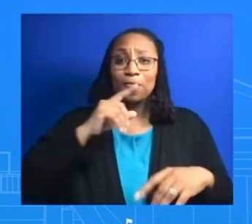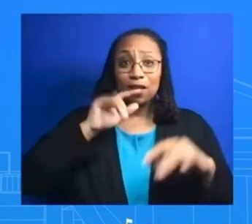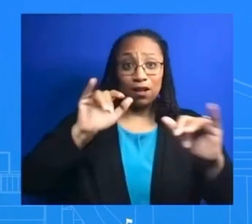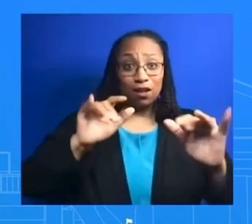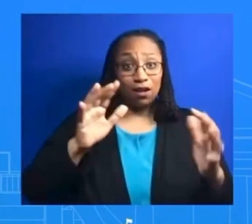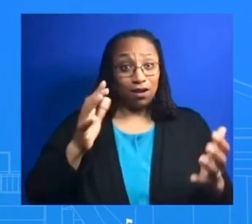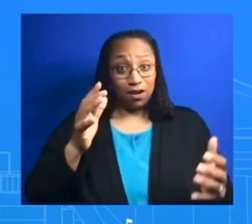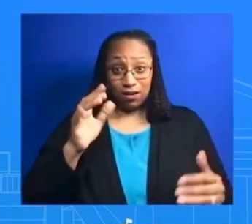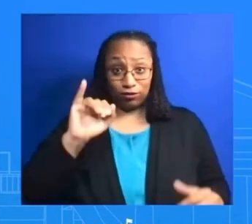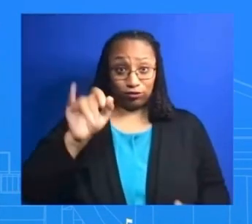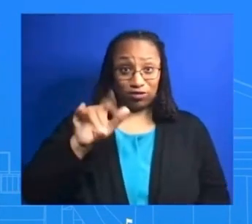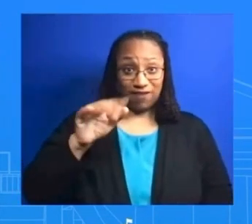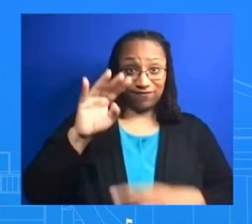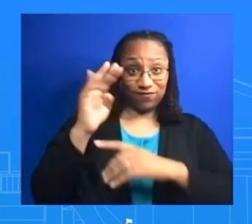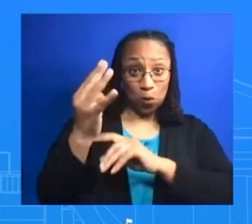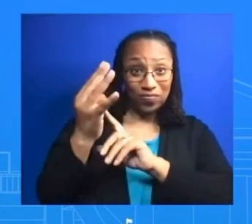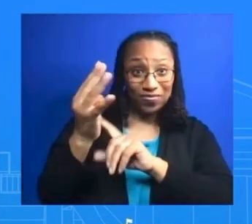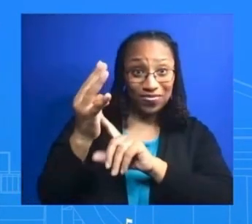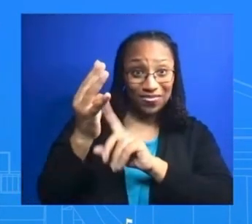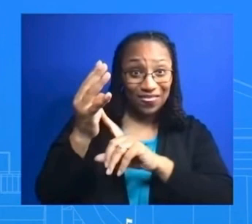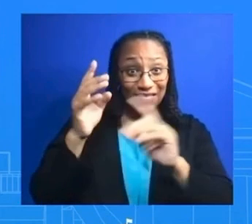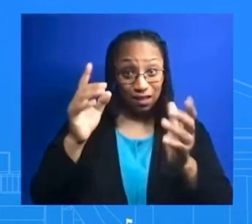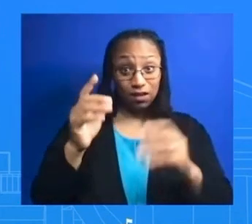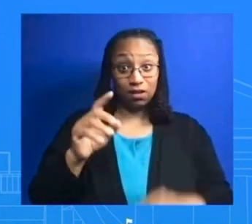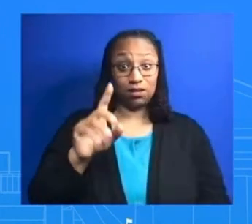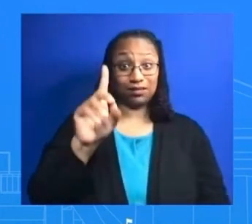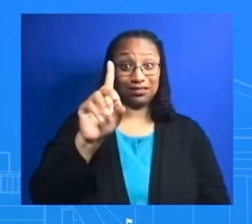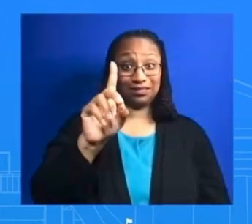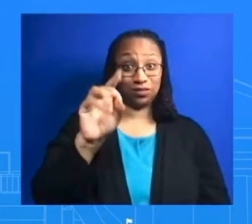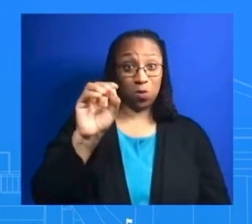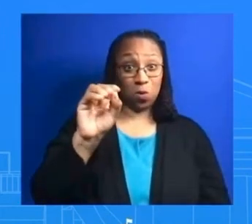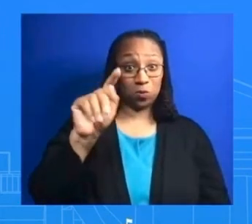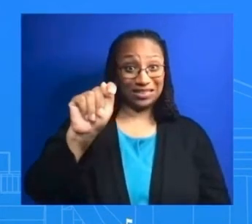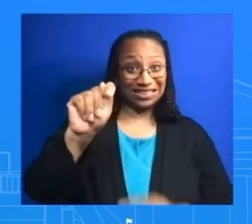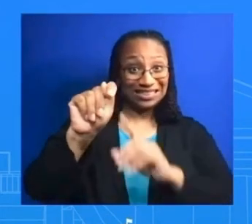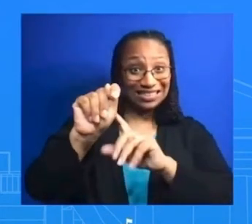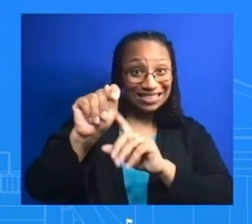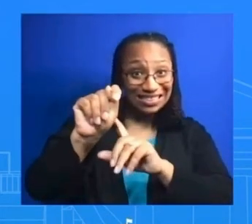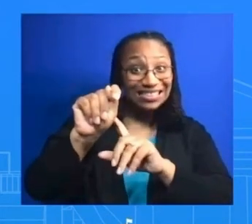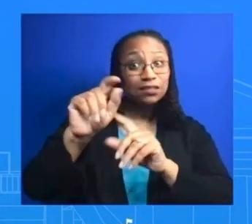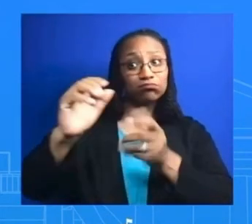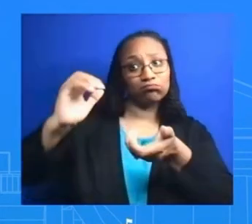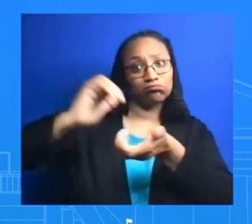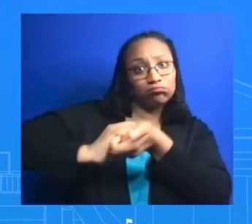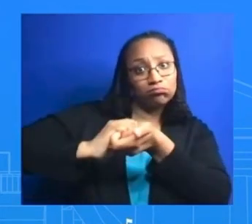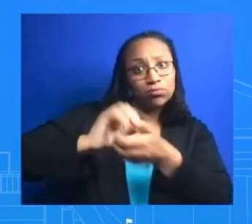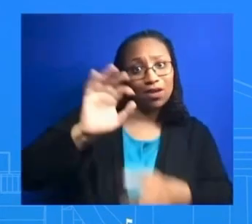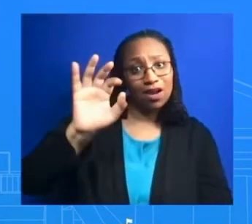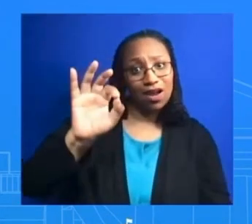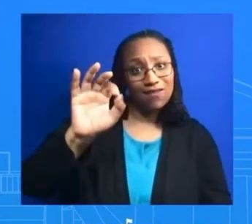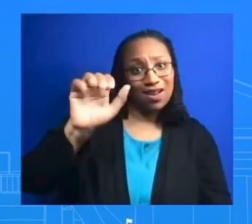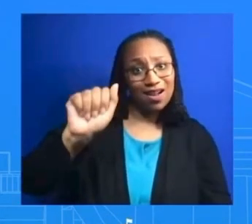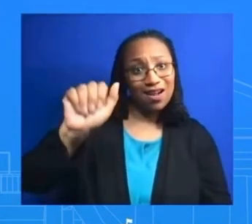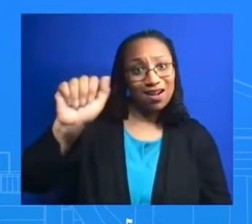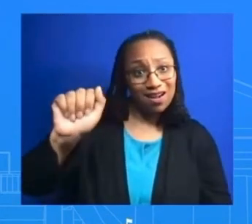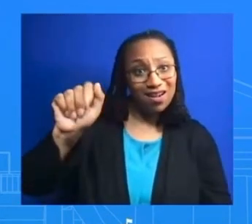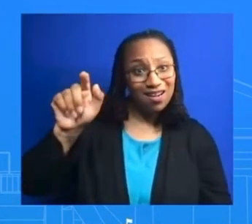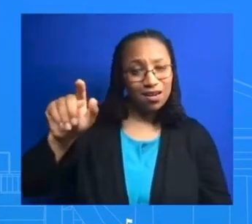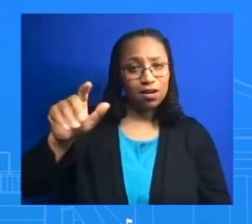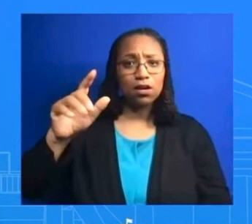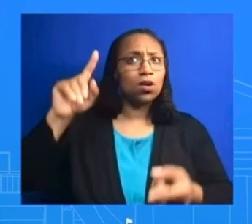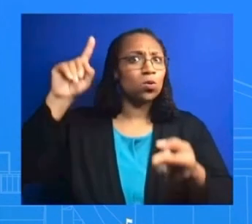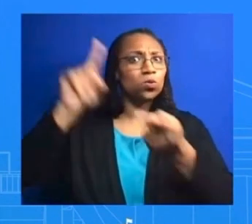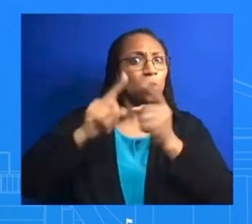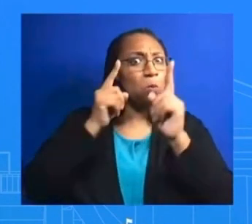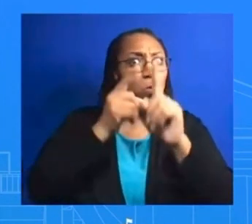are working closely with airlines to help minimize flight disruptions resulting from extreme weather. Airline operations quickly recovered from